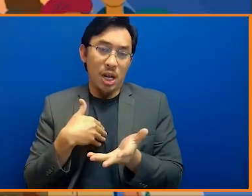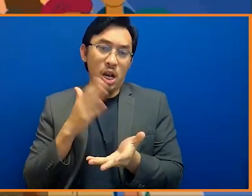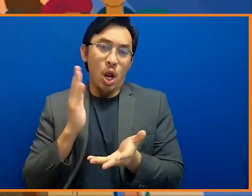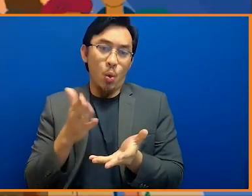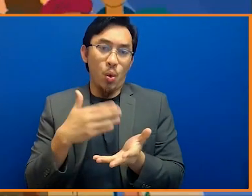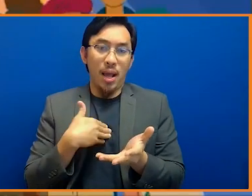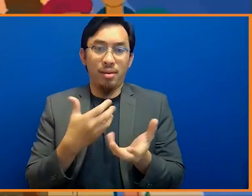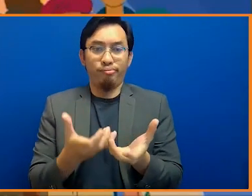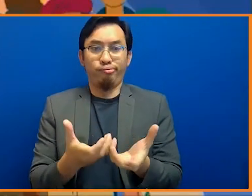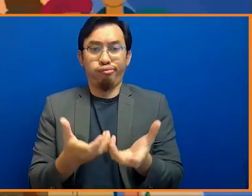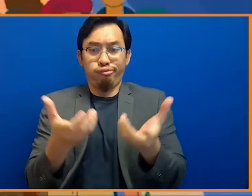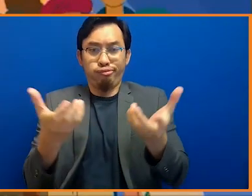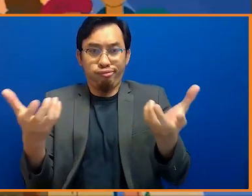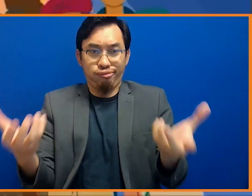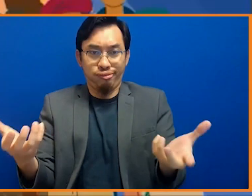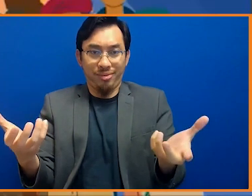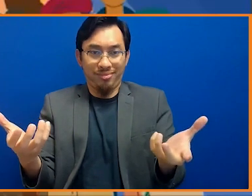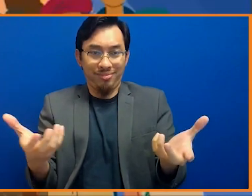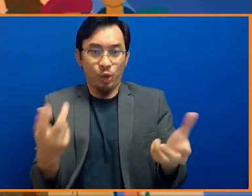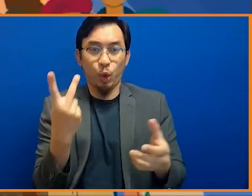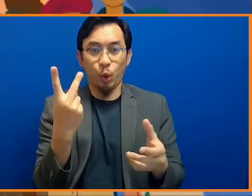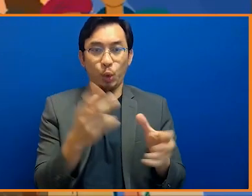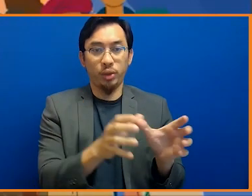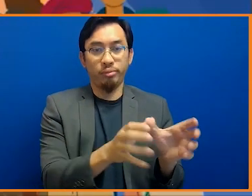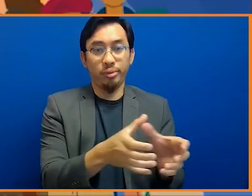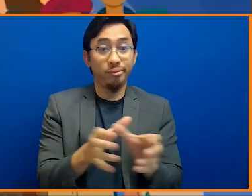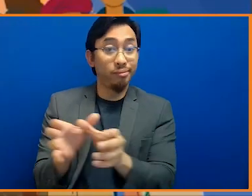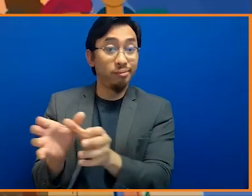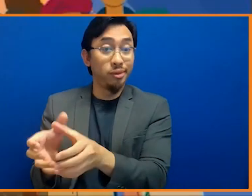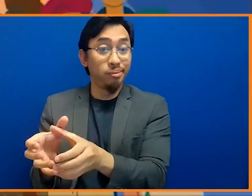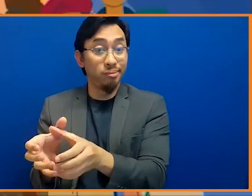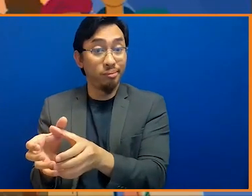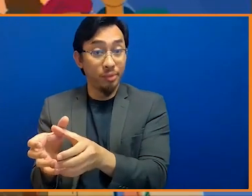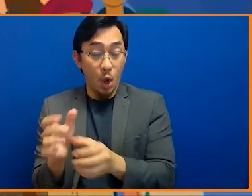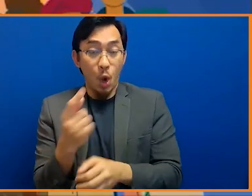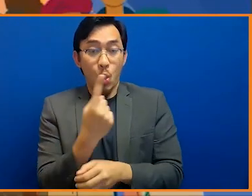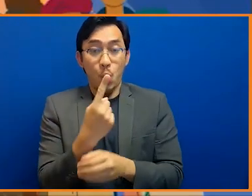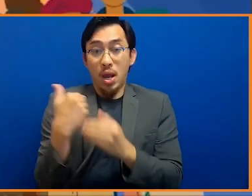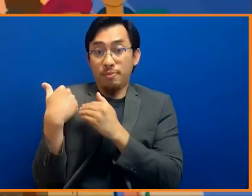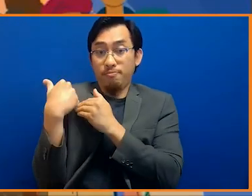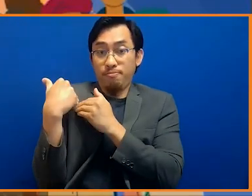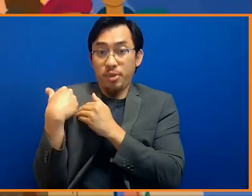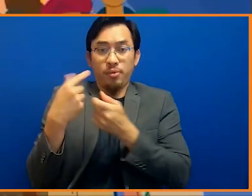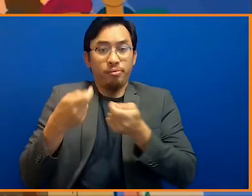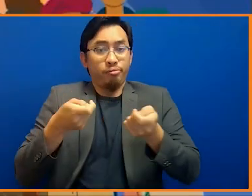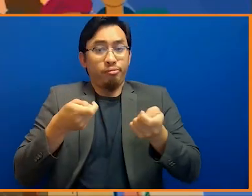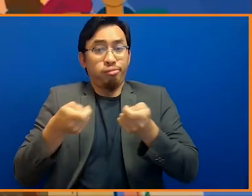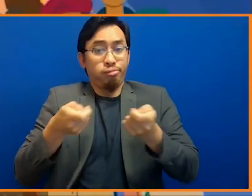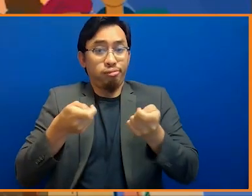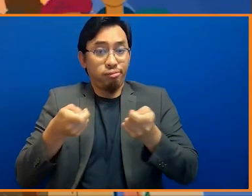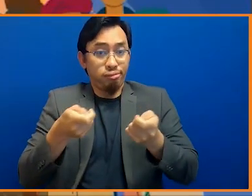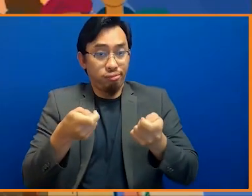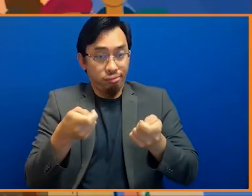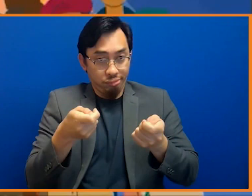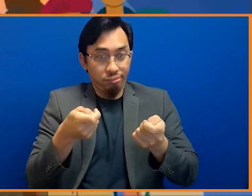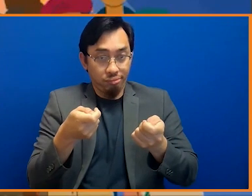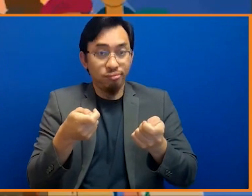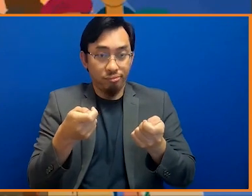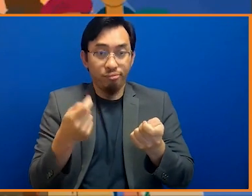the group, the class into 2 groups, and one person will be assigned as a coordinator for the